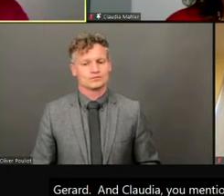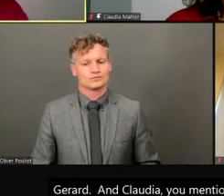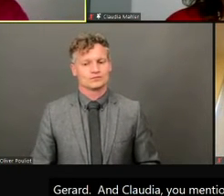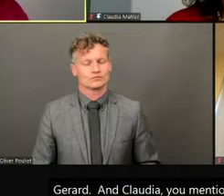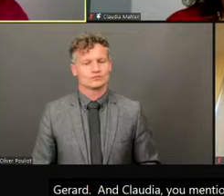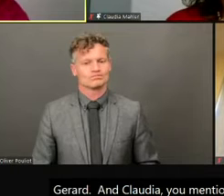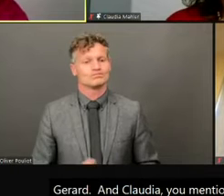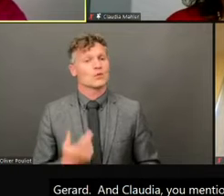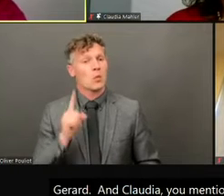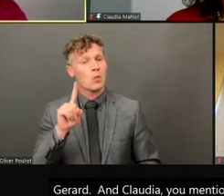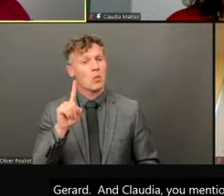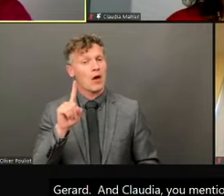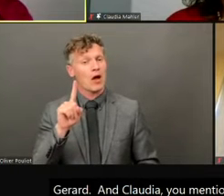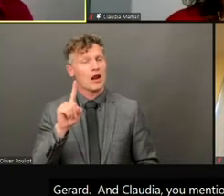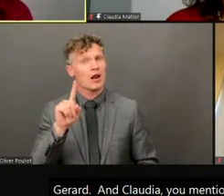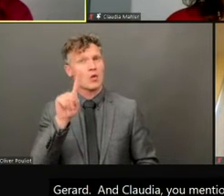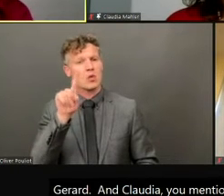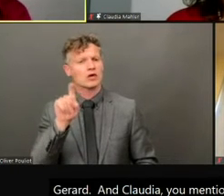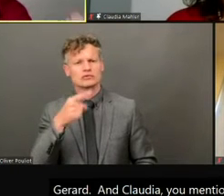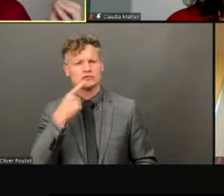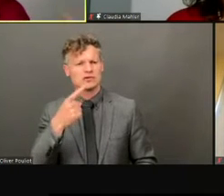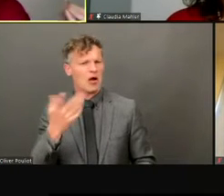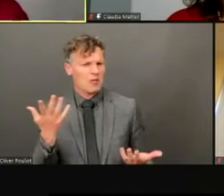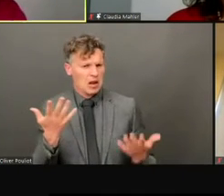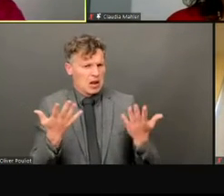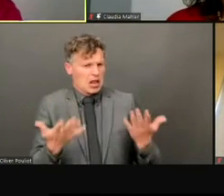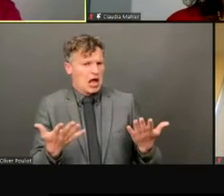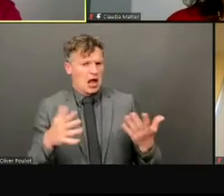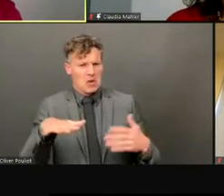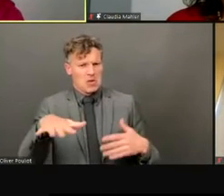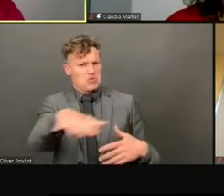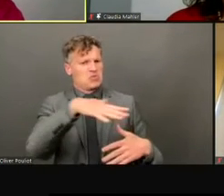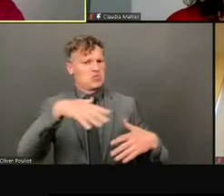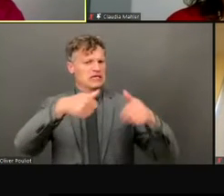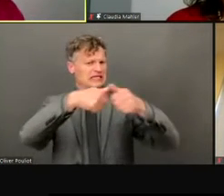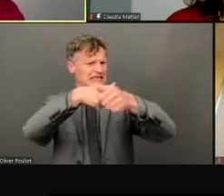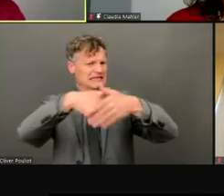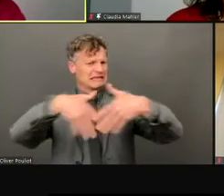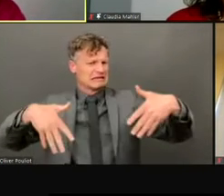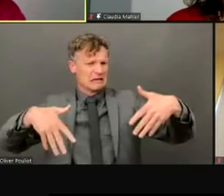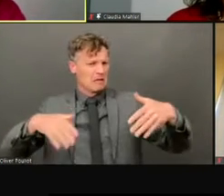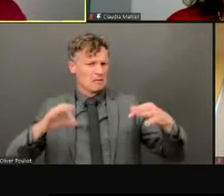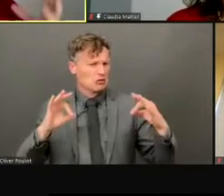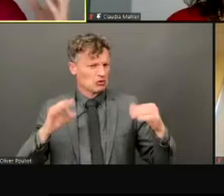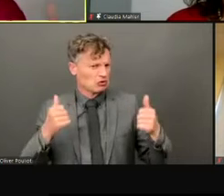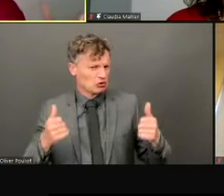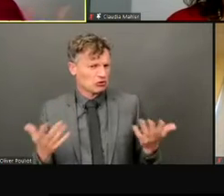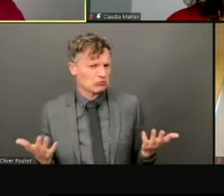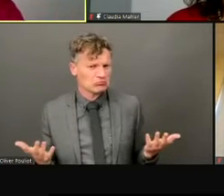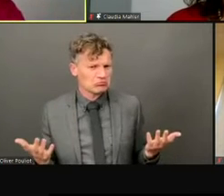is enough. And sometimes specifically, we hear that also about the CRPD in terms of,